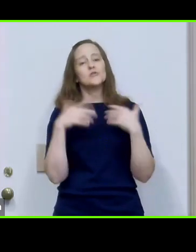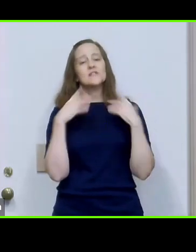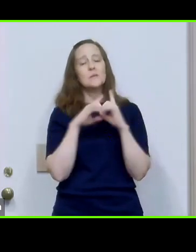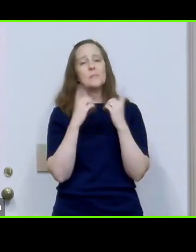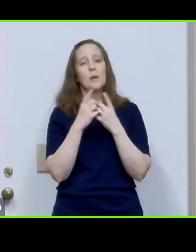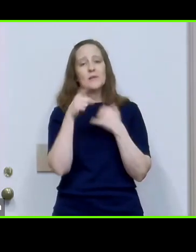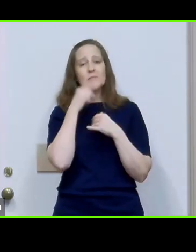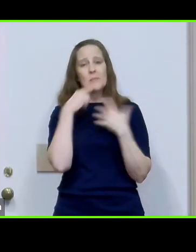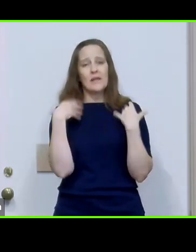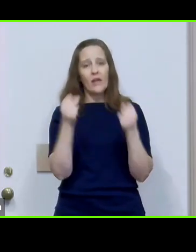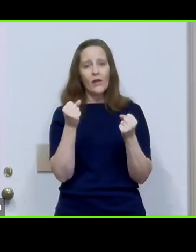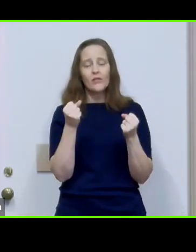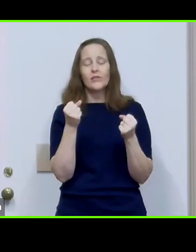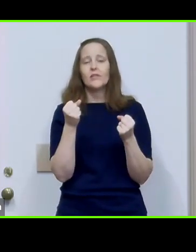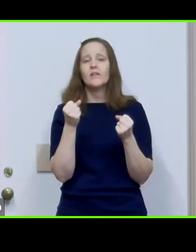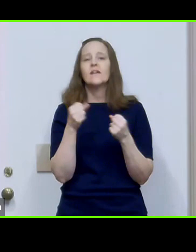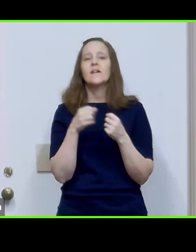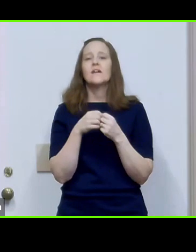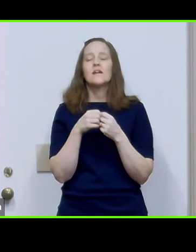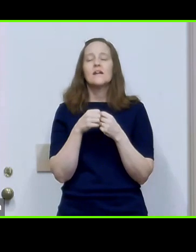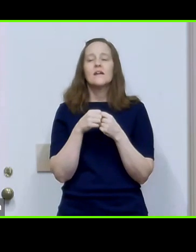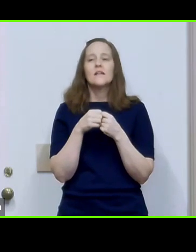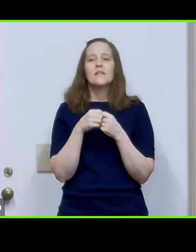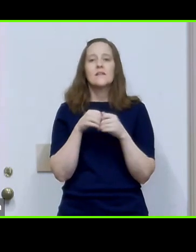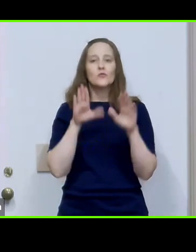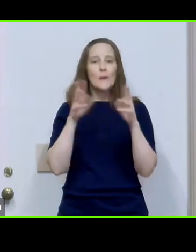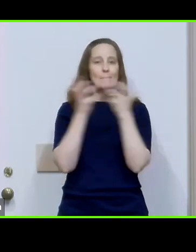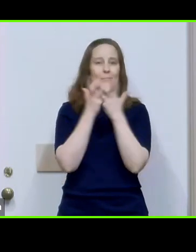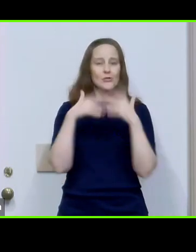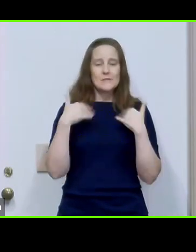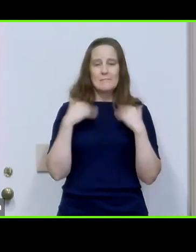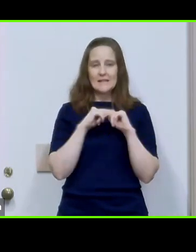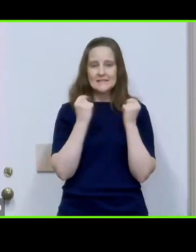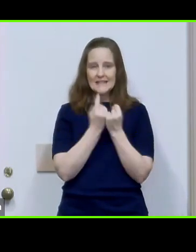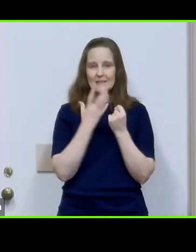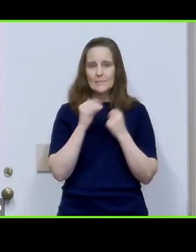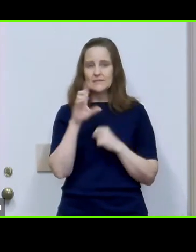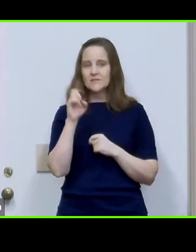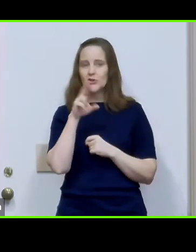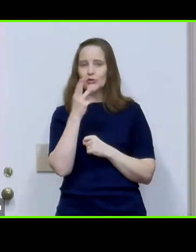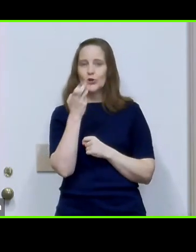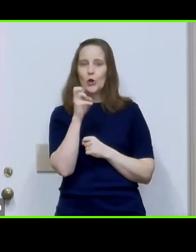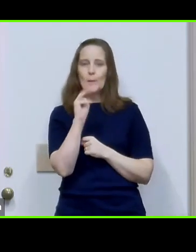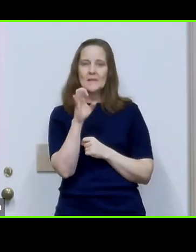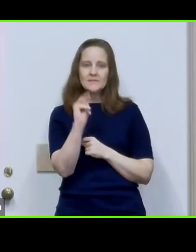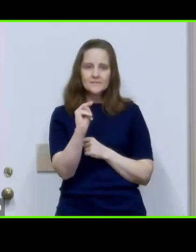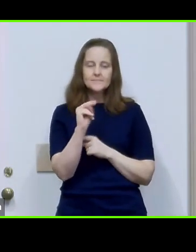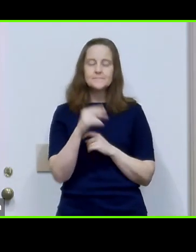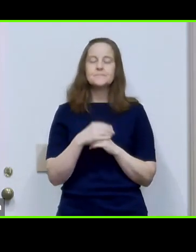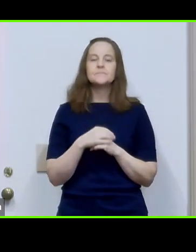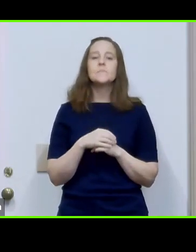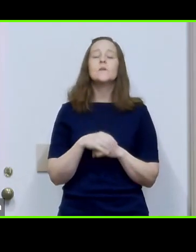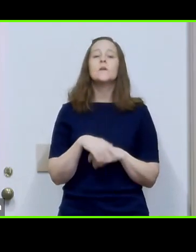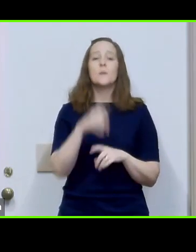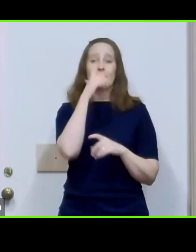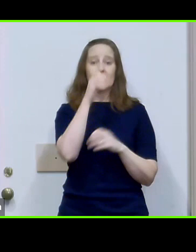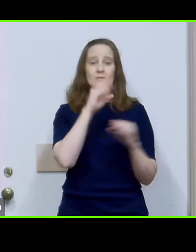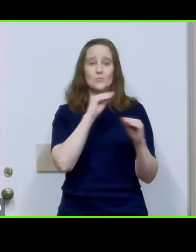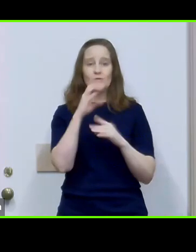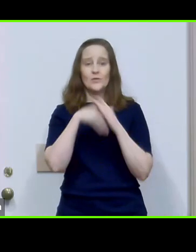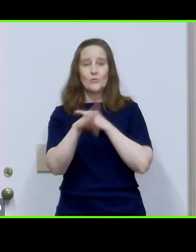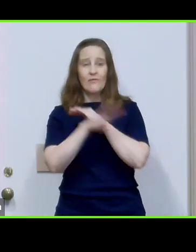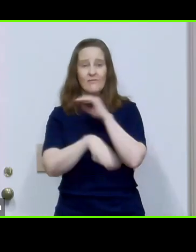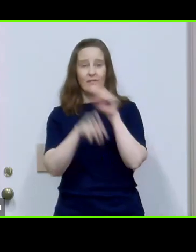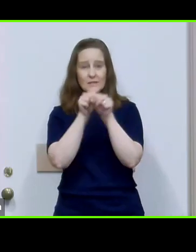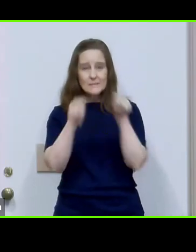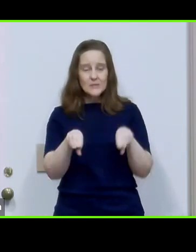contact tracing efforts and our great partners to both my team and Dr. Herman. So because we're moving into the fall semester,